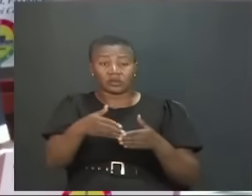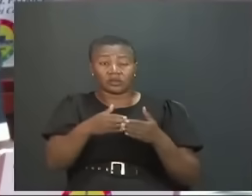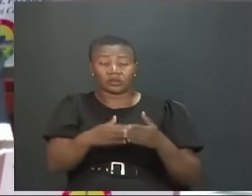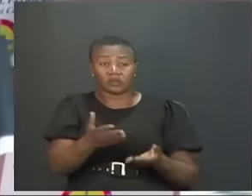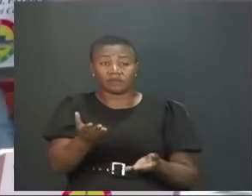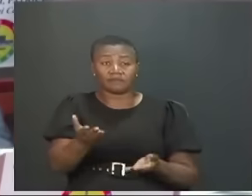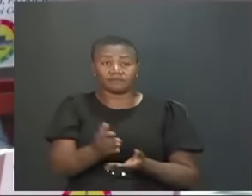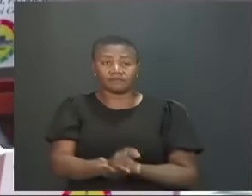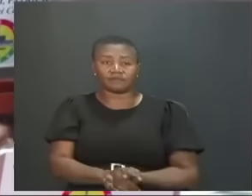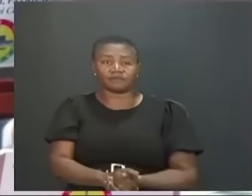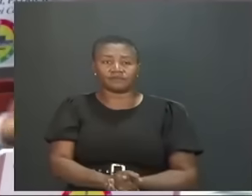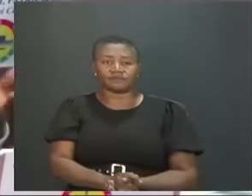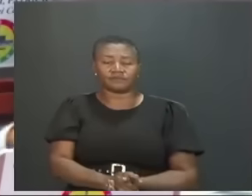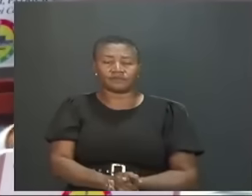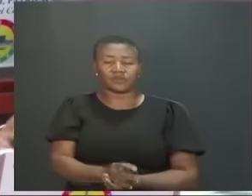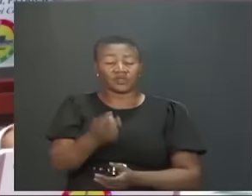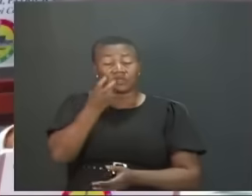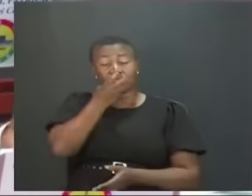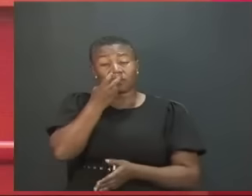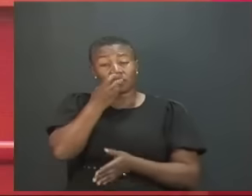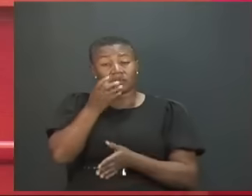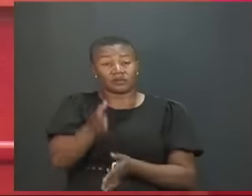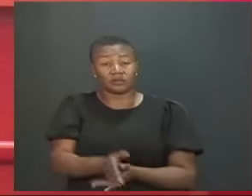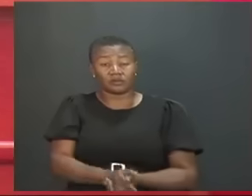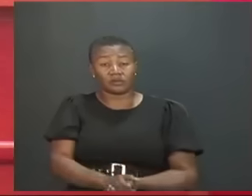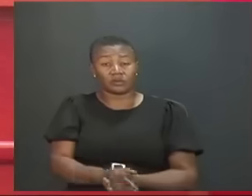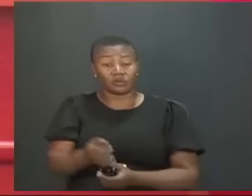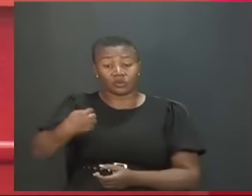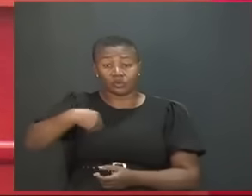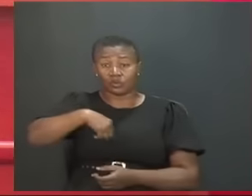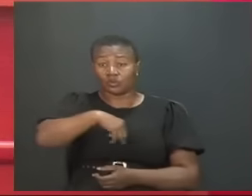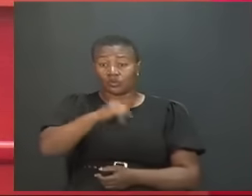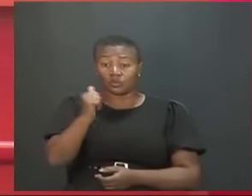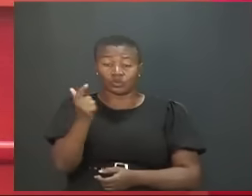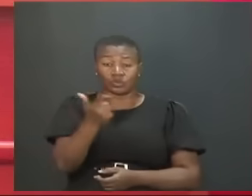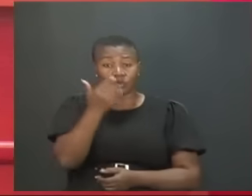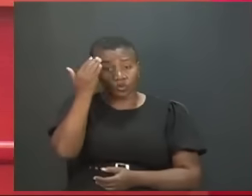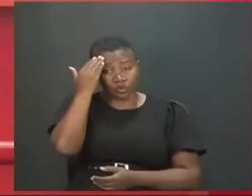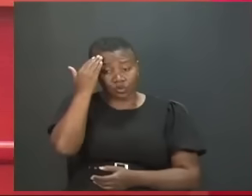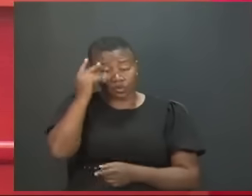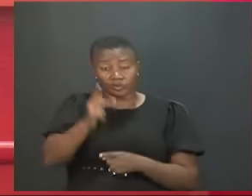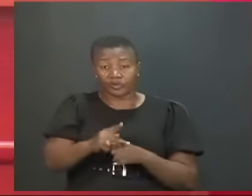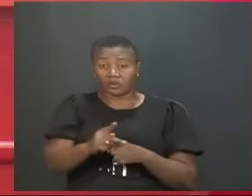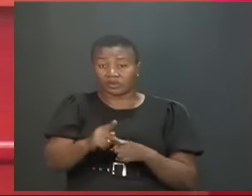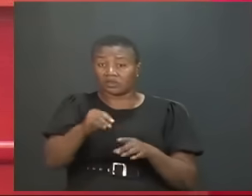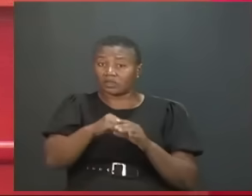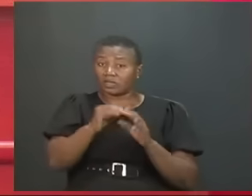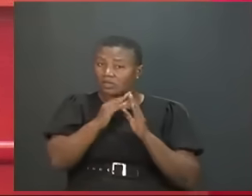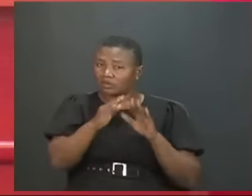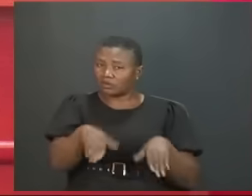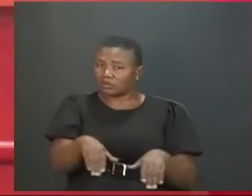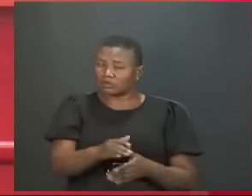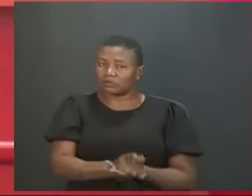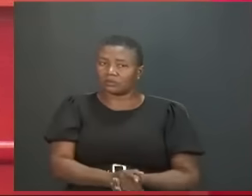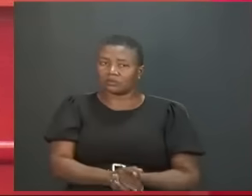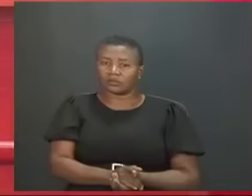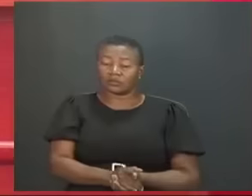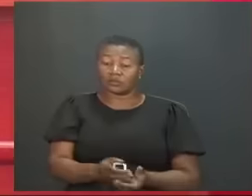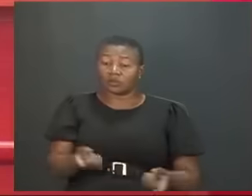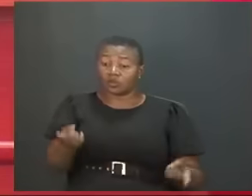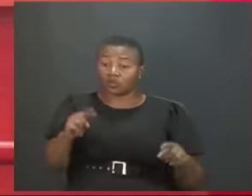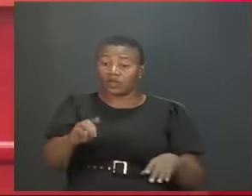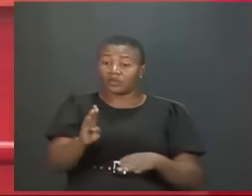Mr. Speaker, we all know the practices of this House. When the business